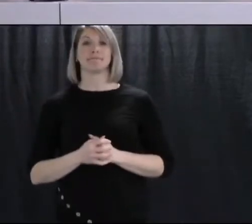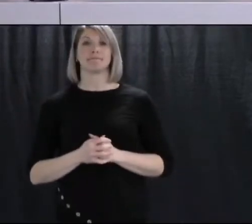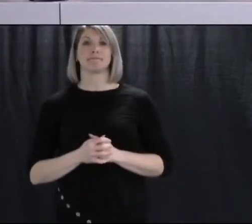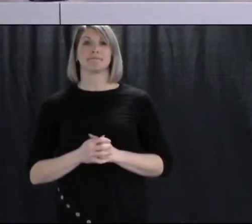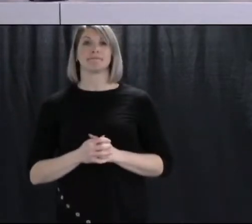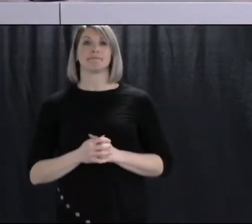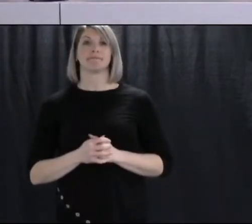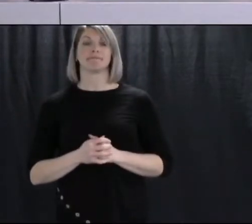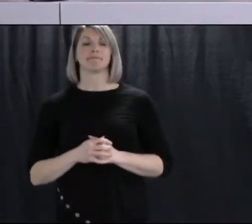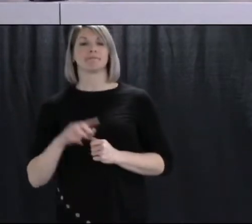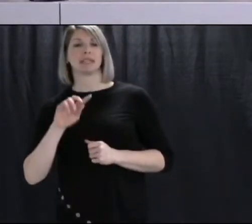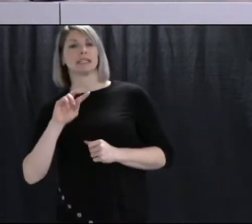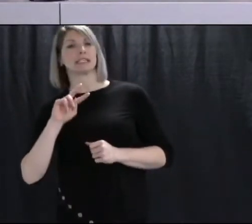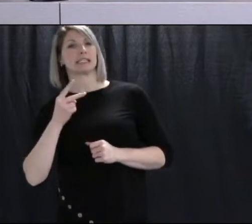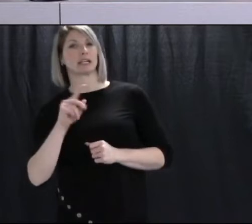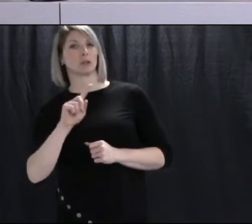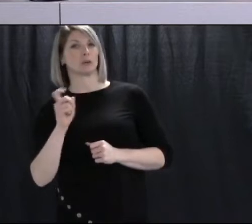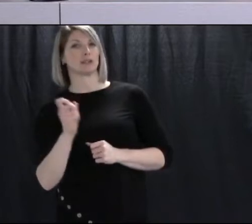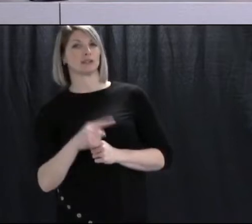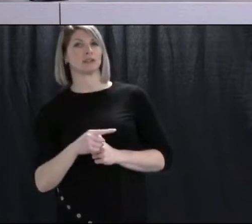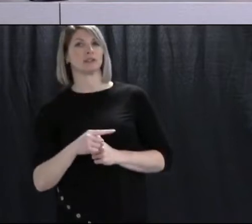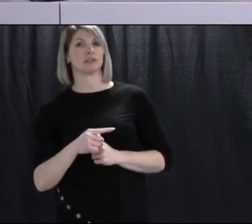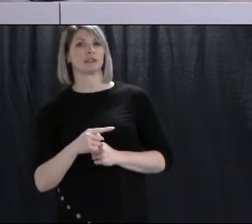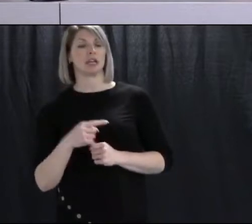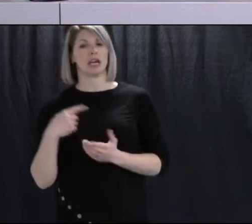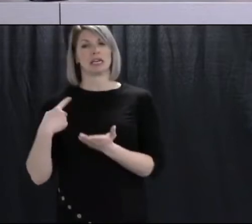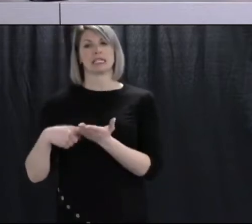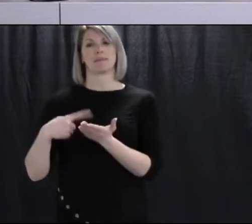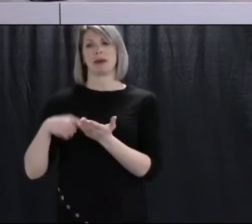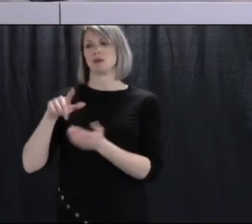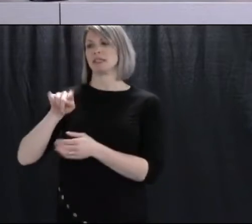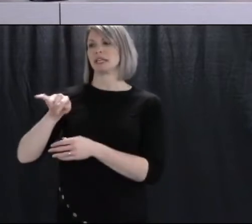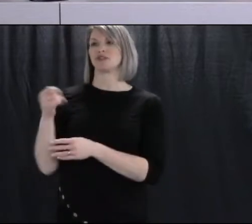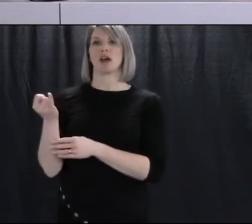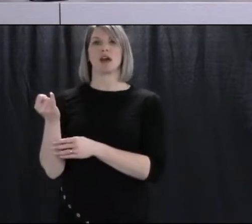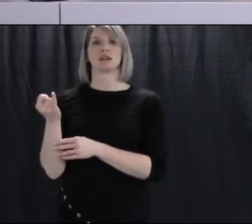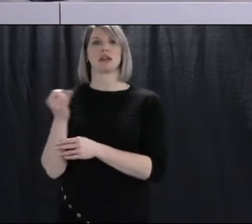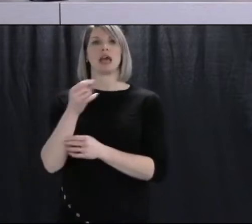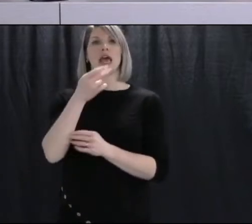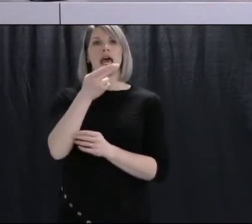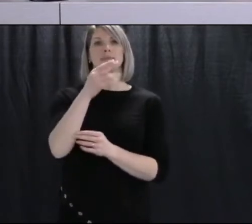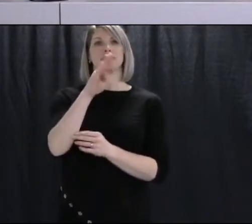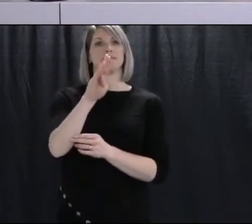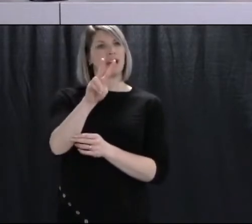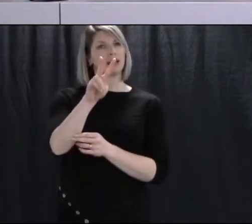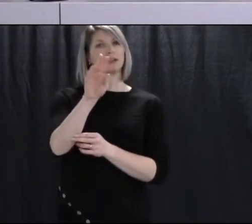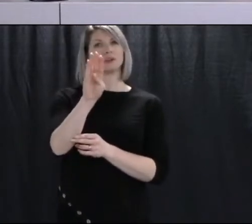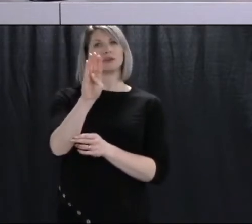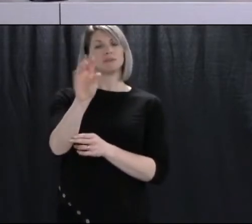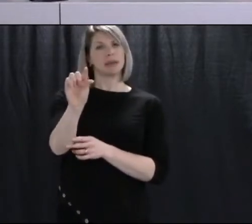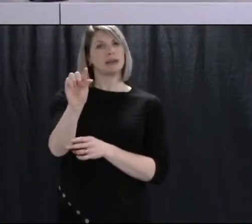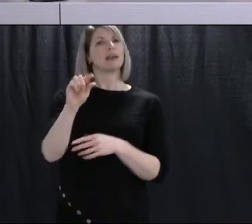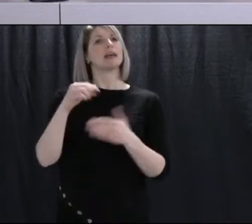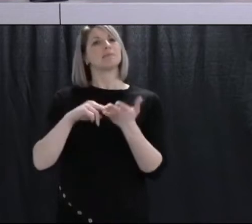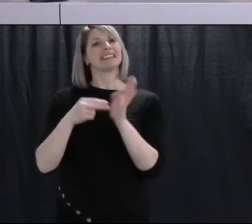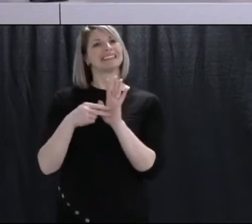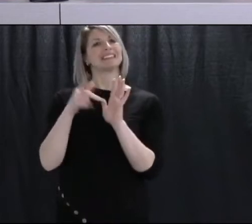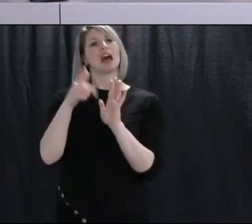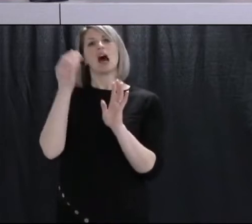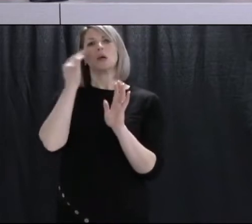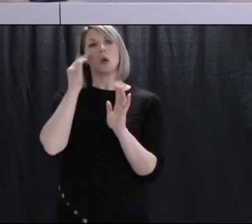And as a follow-up question, you've talked about St. John's and Happy Valley Goose Bay. My understanding is there are still flights into Labrador